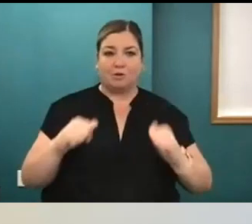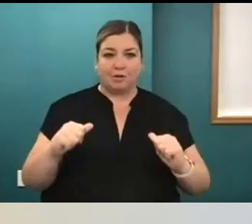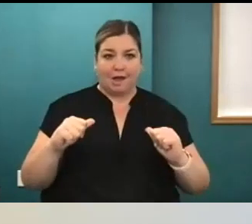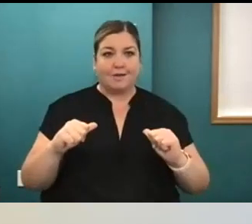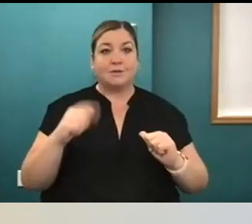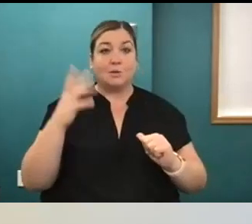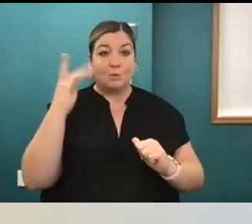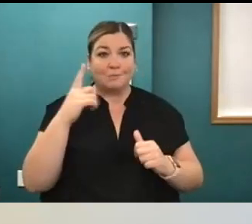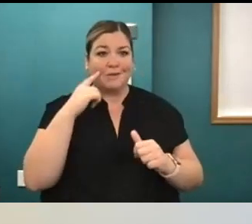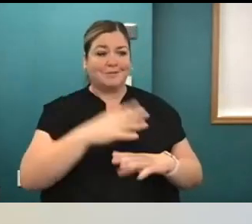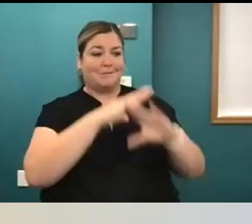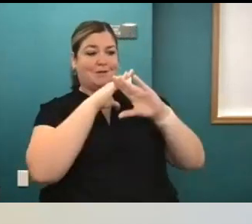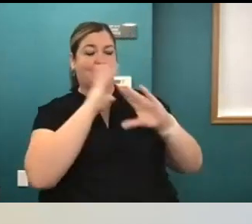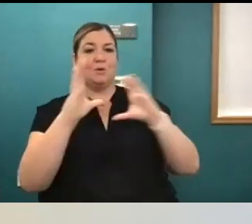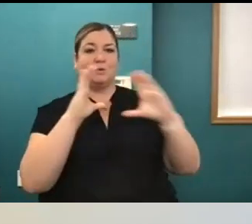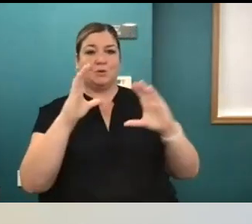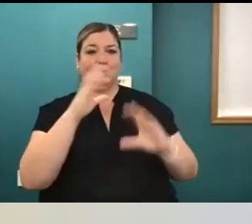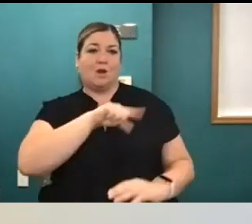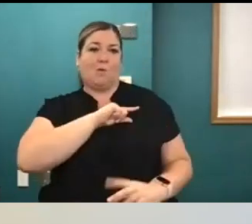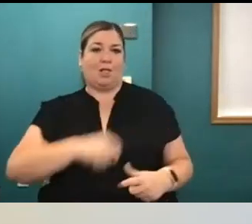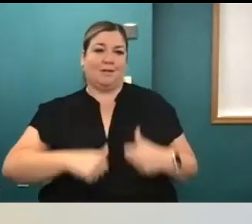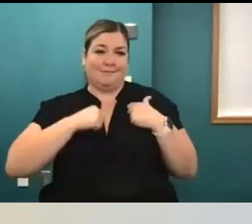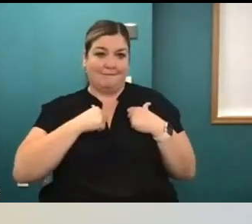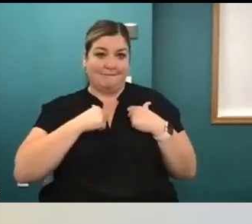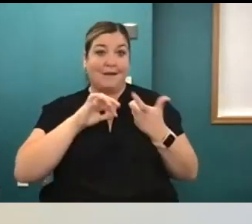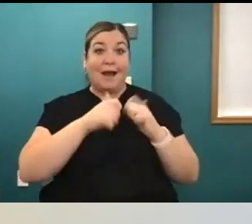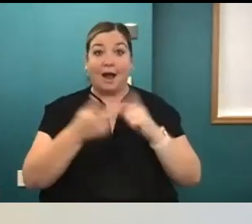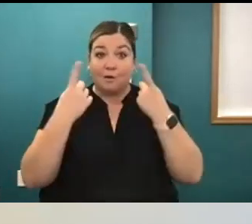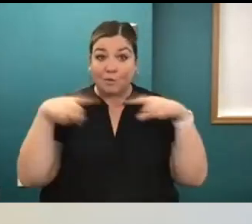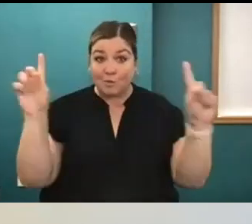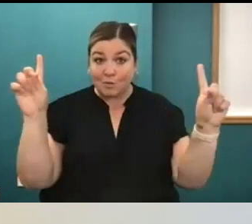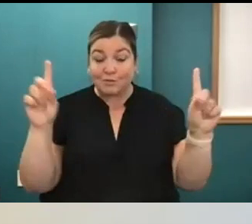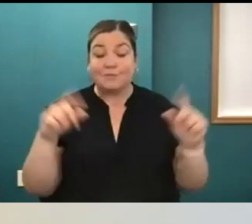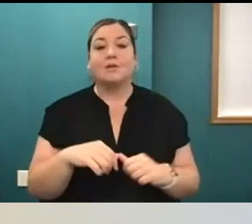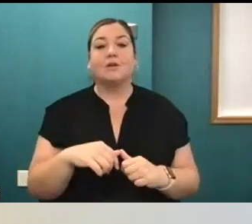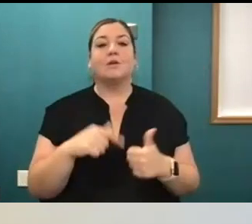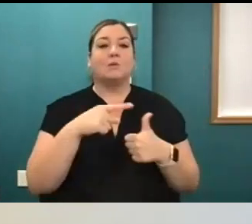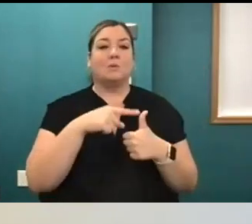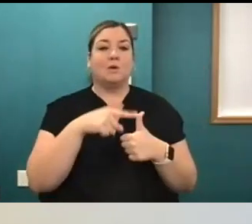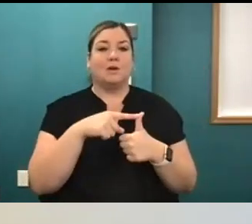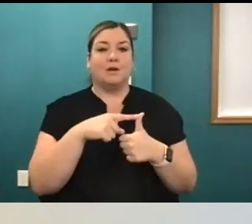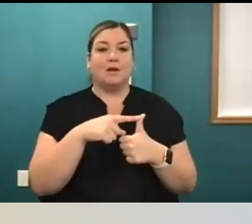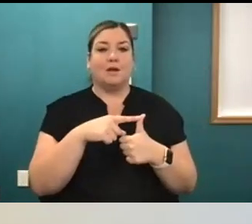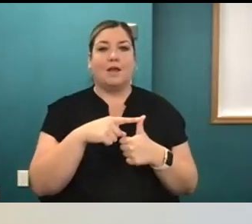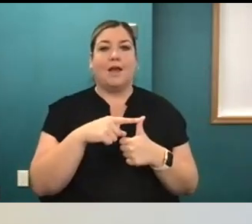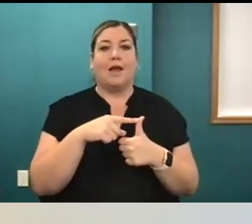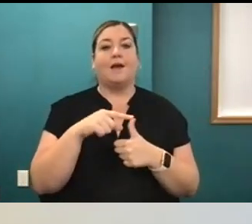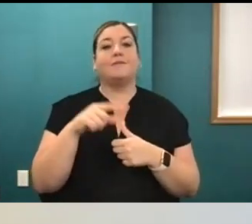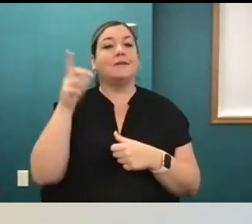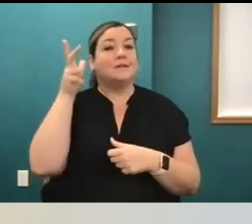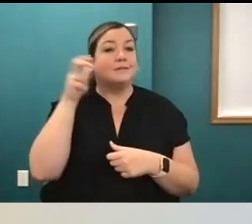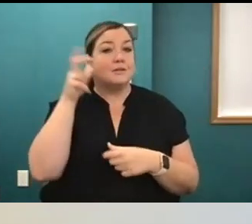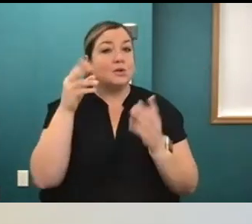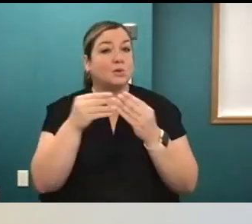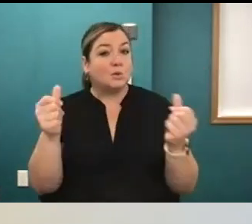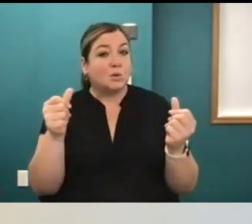communication and quality of life. The way that we do that is we have intact hearing solutions that are going to